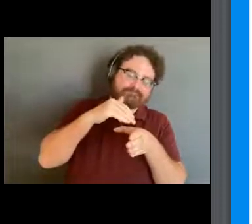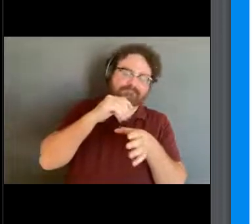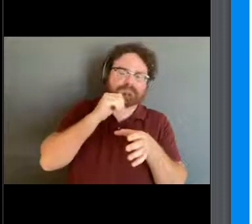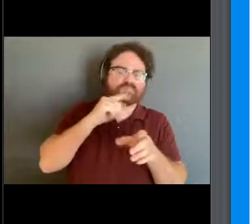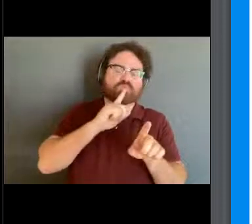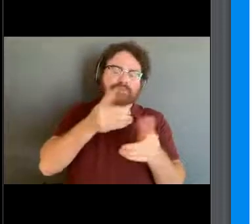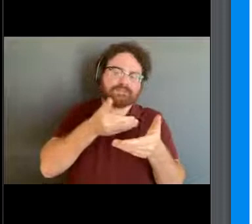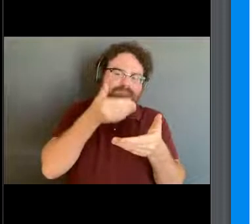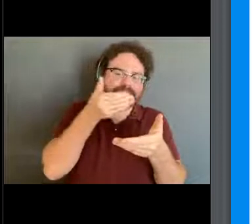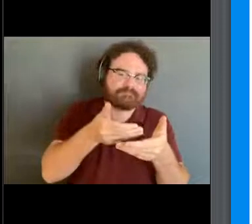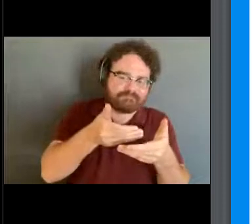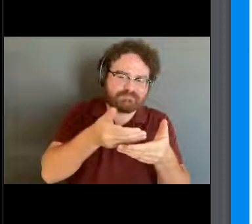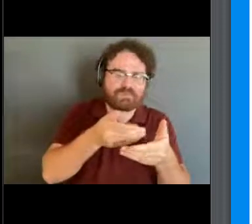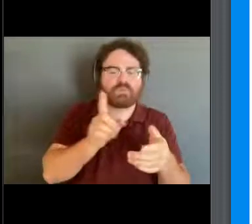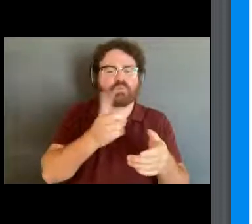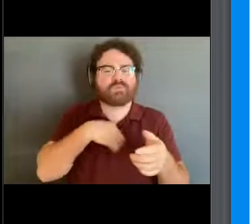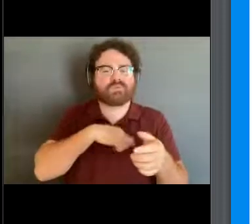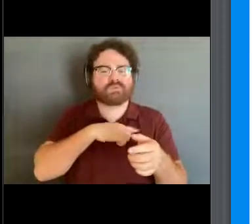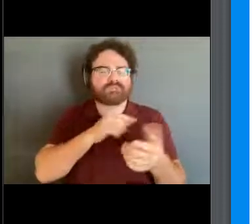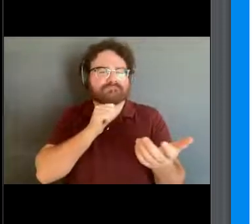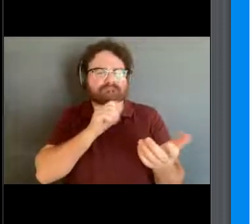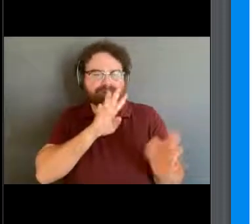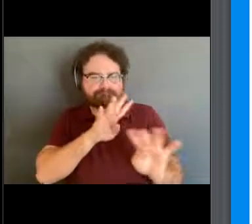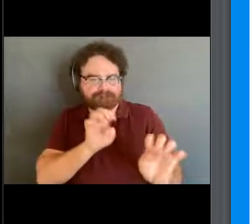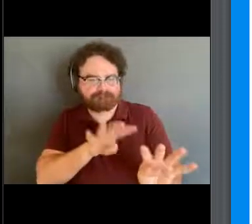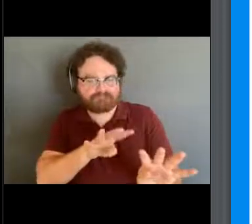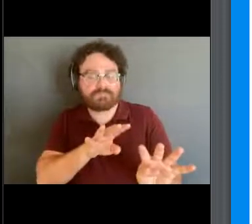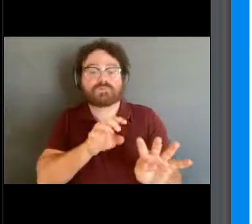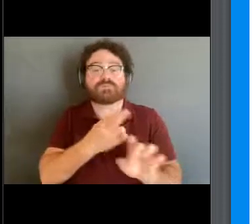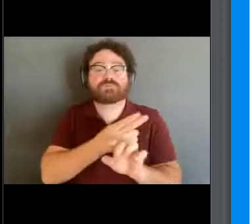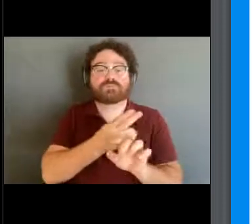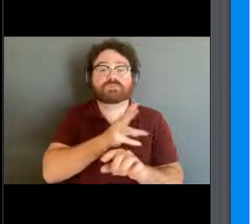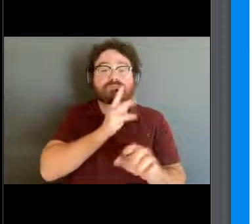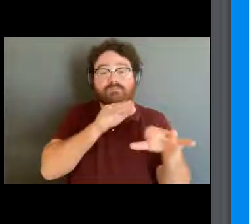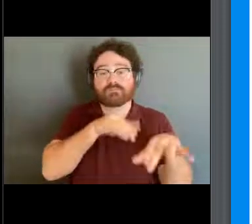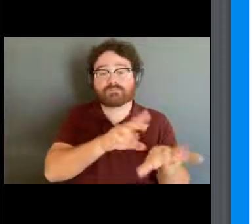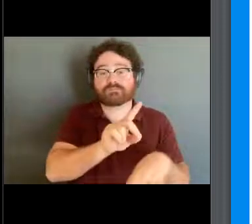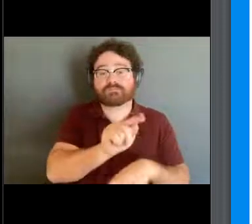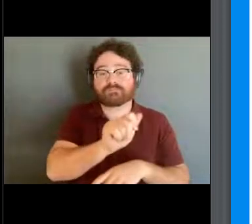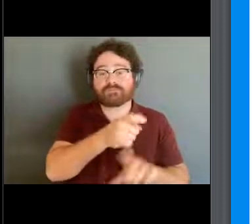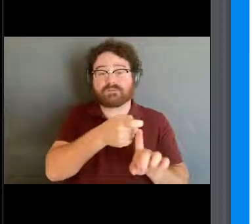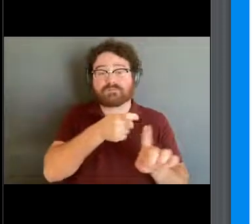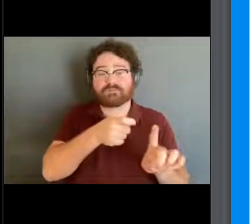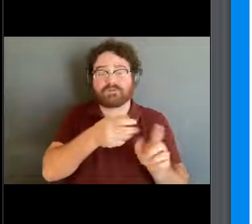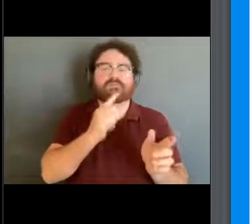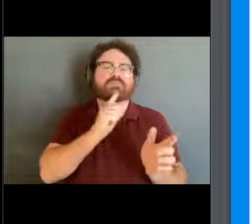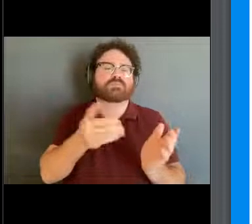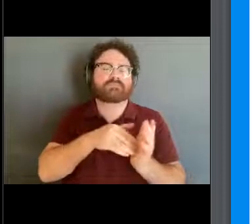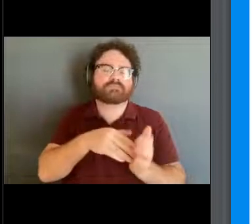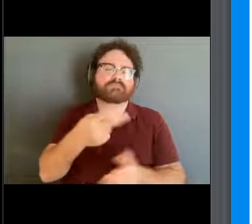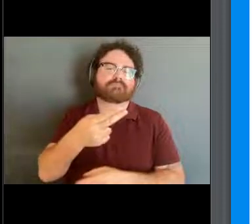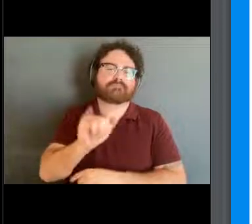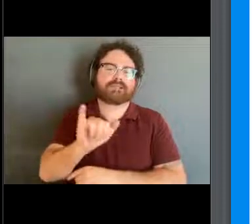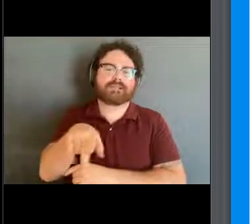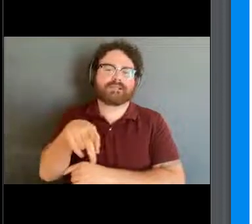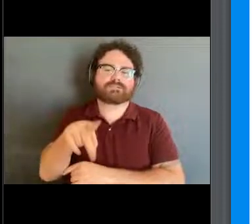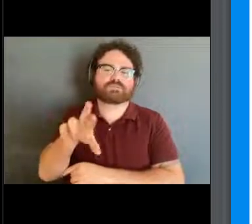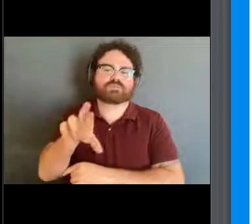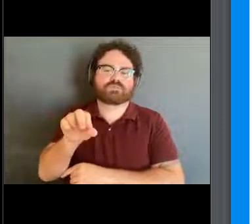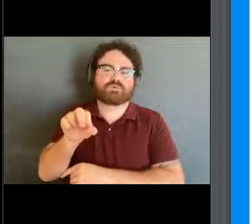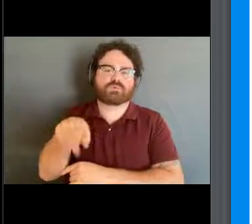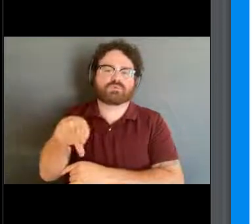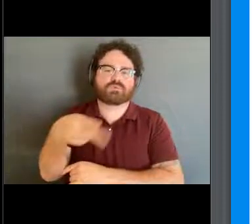by utilizing the ocean data from the repeat hydrographic cruises, we began to be able